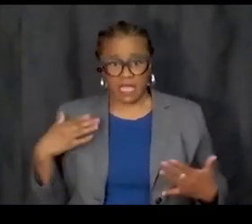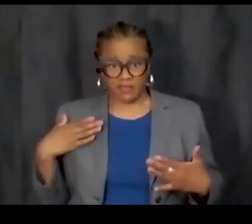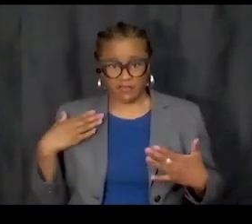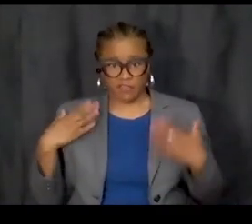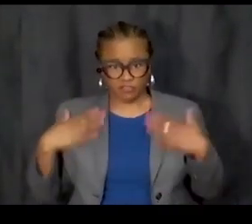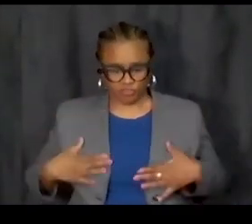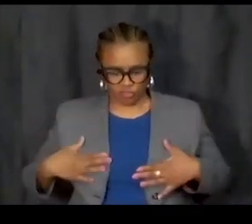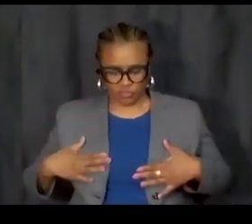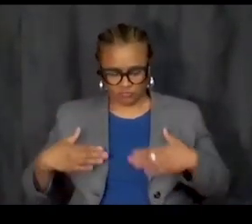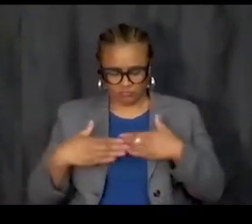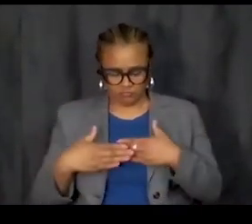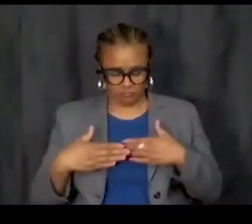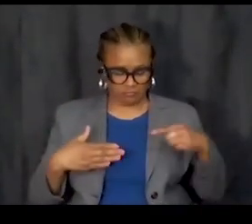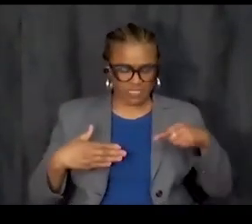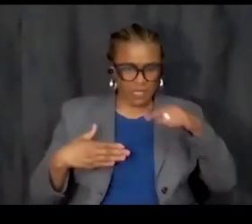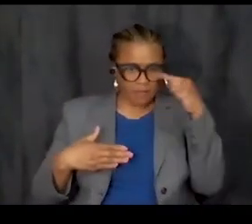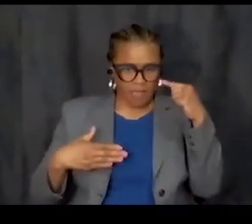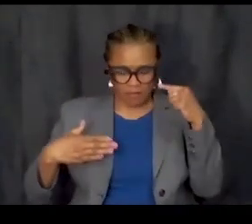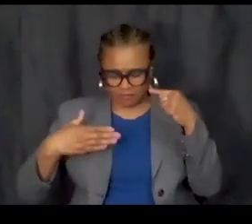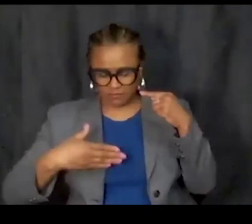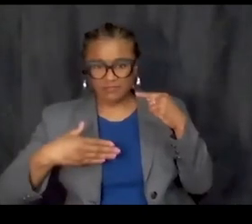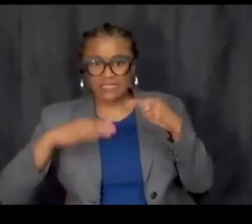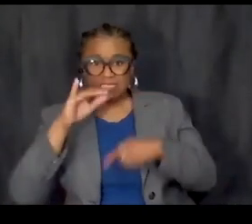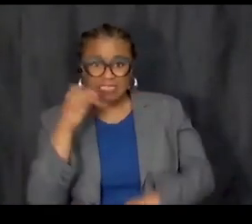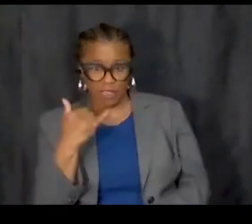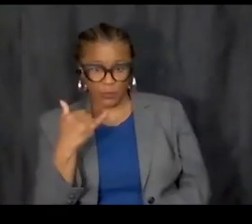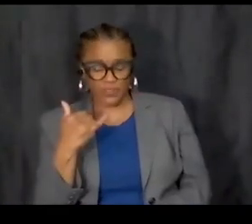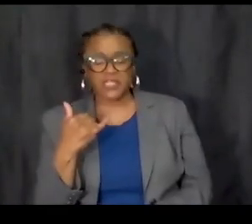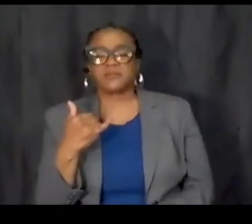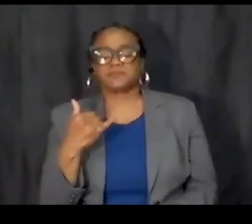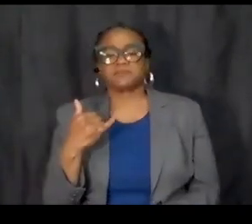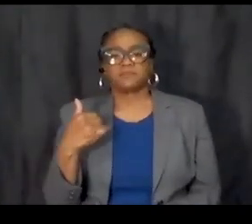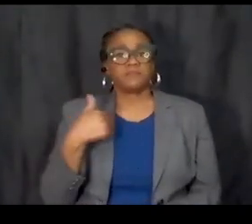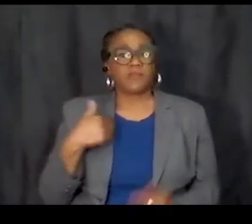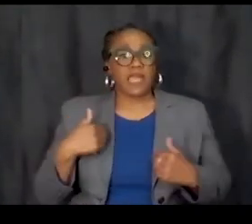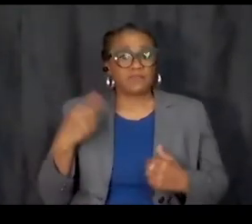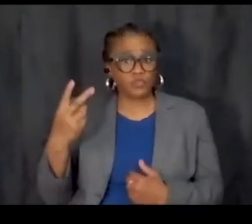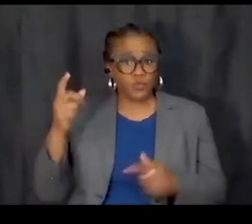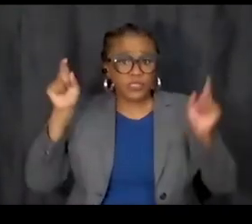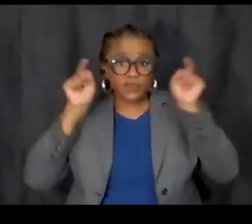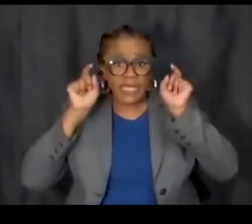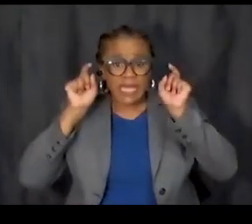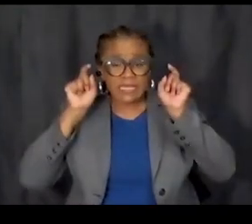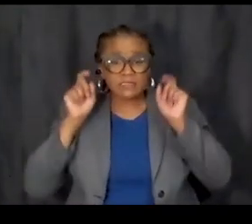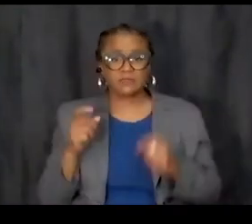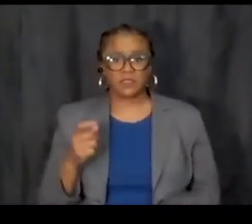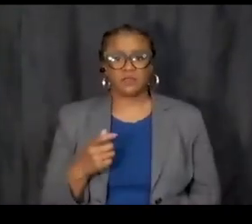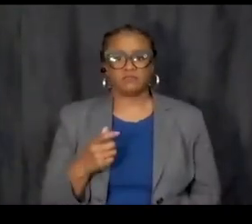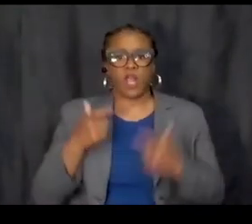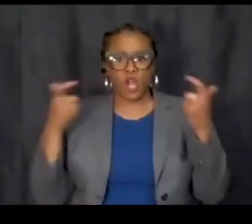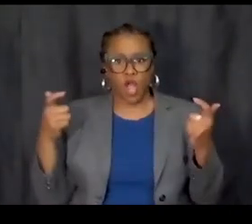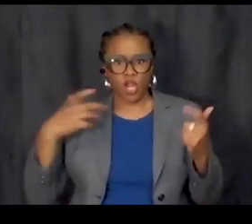shirt, a black top underneath that. I have two hearing aids with a